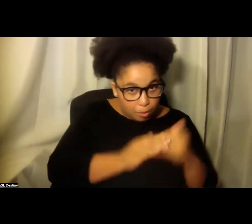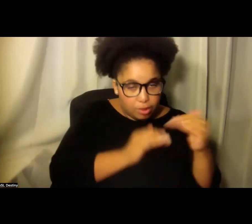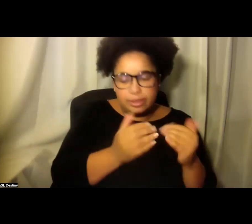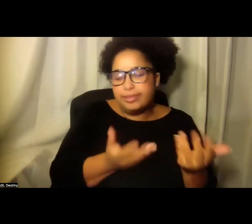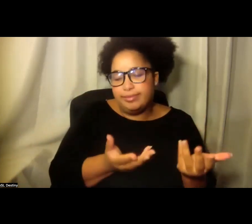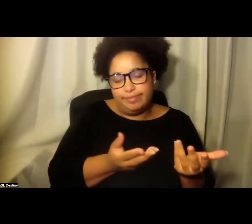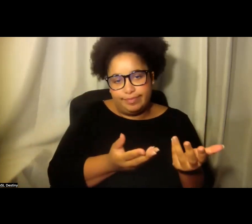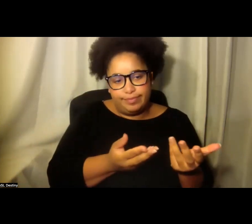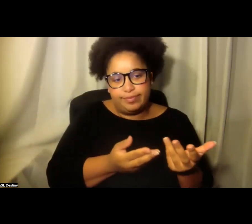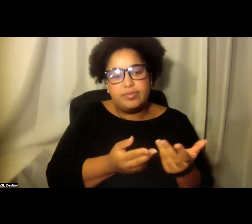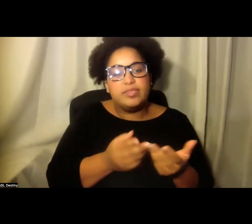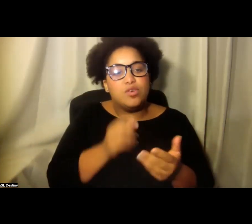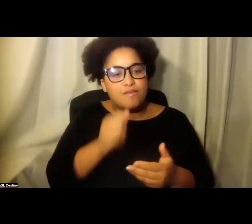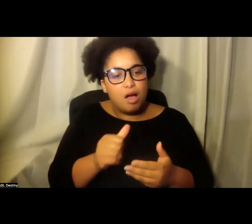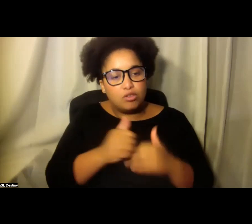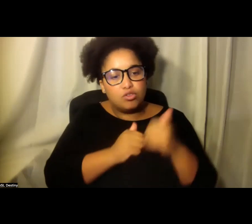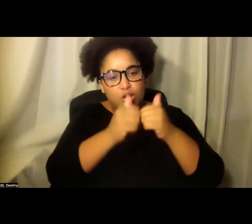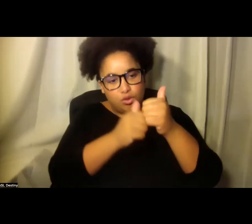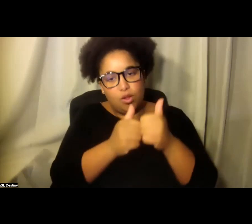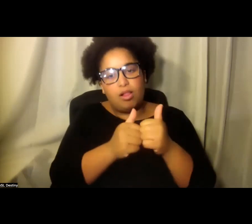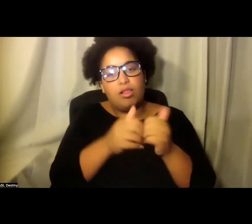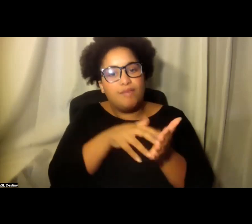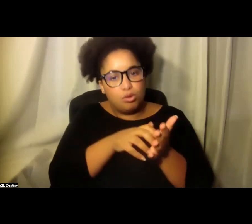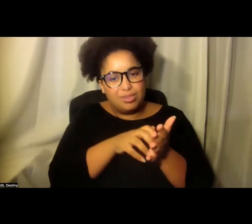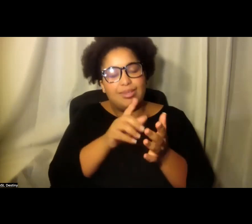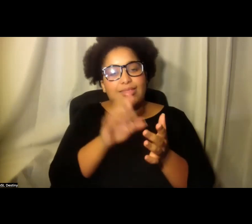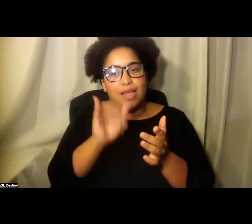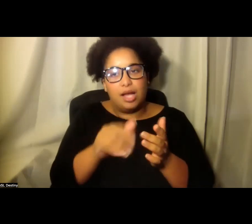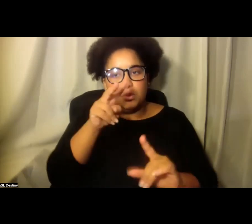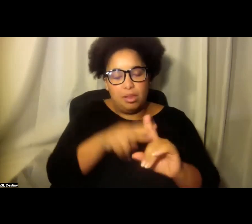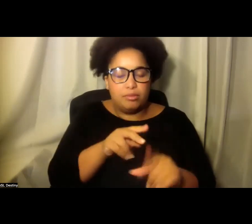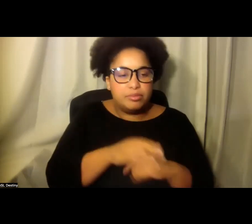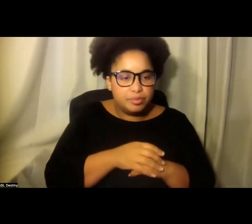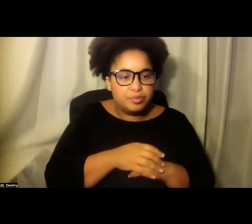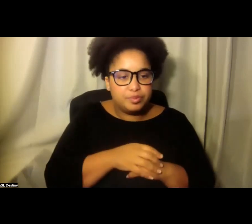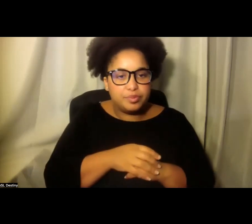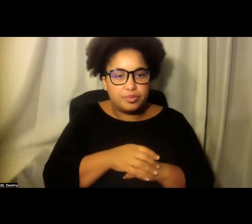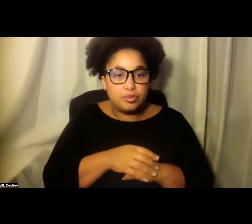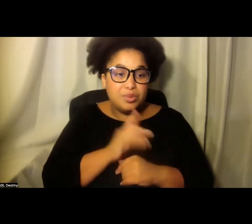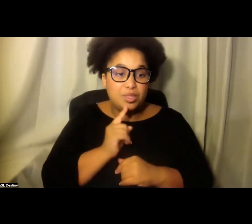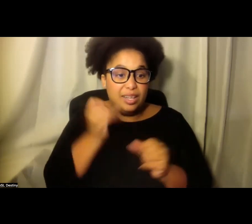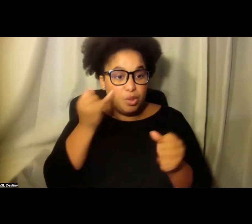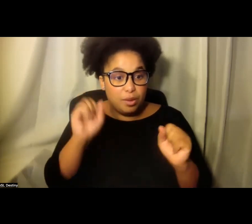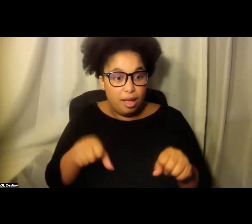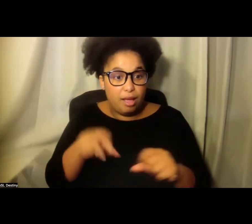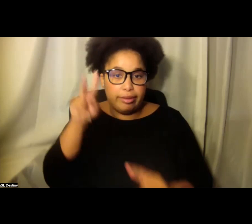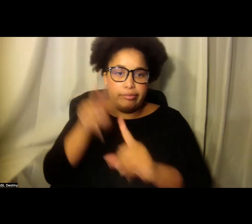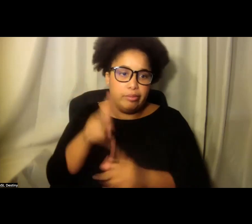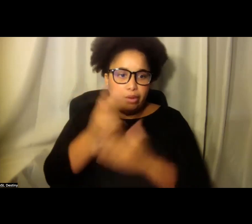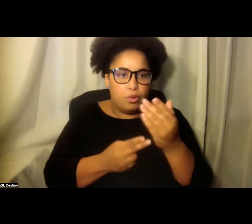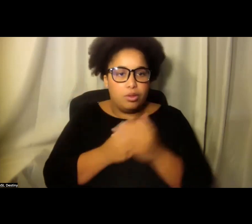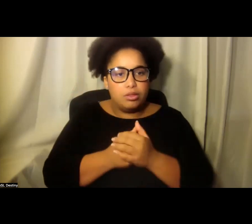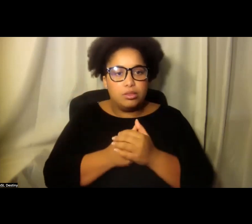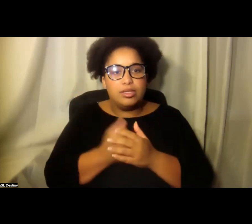then check out your non-structural vulnerabilities and apply for that. If you own it, apply for both. Yeah, whether you own it or not, there